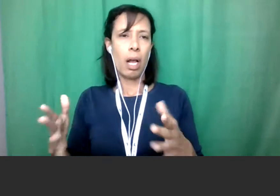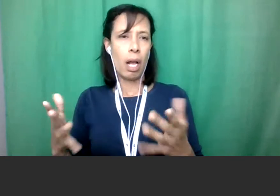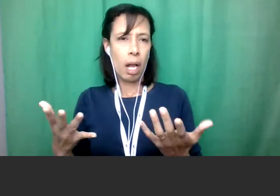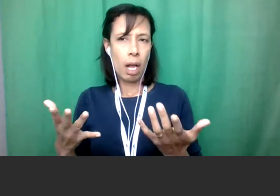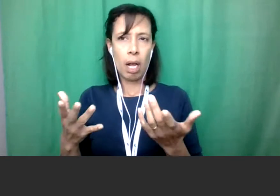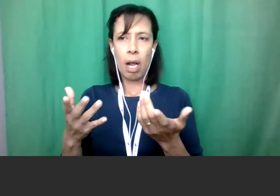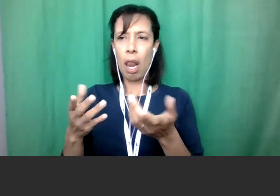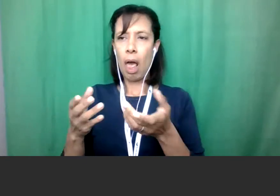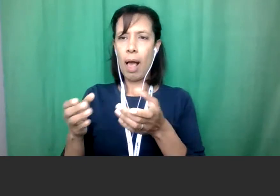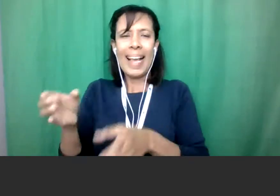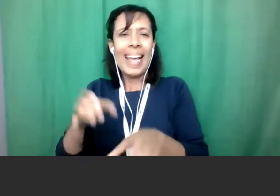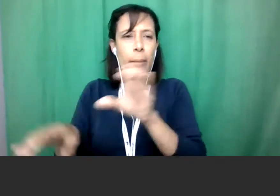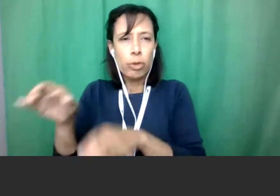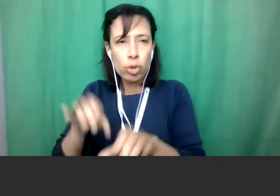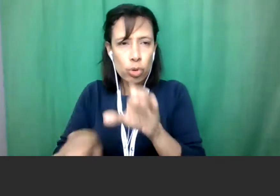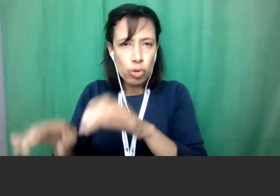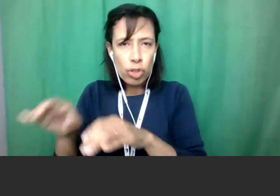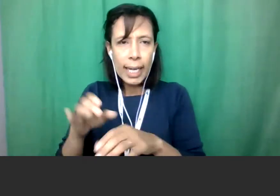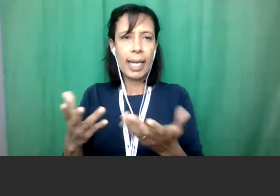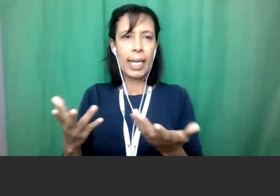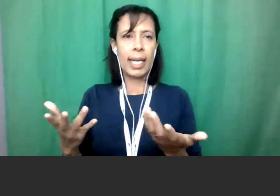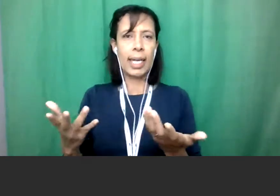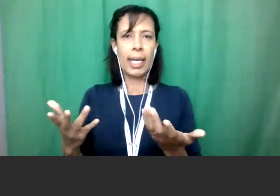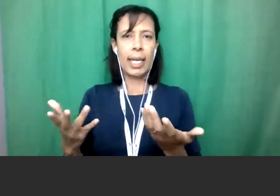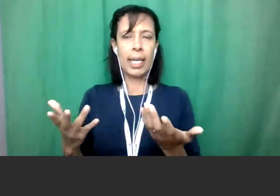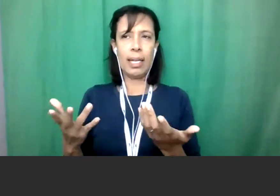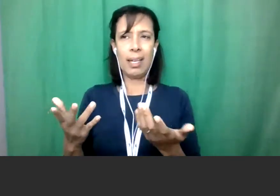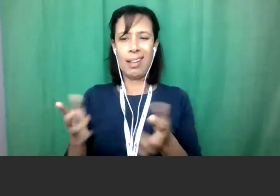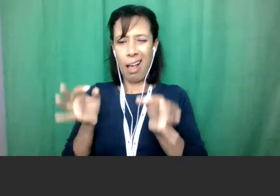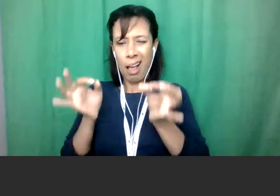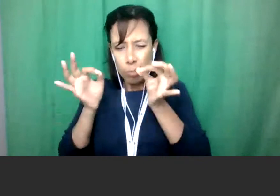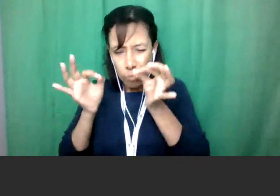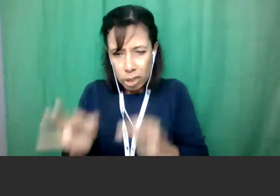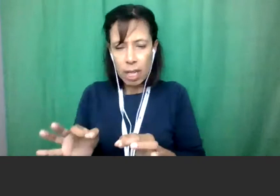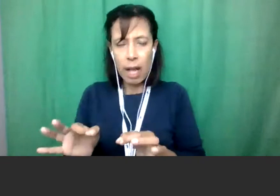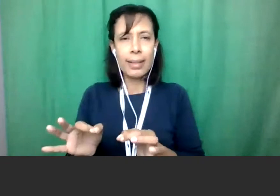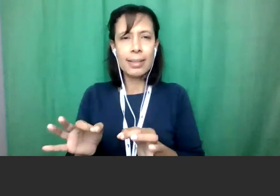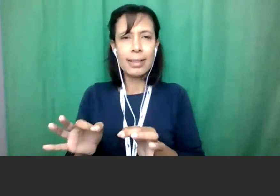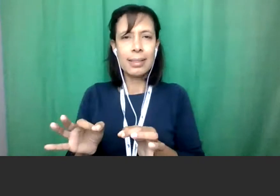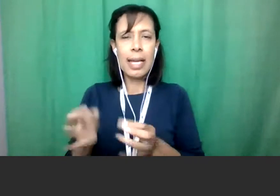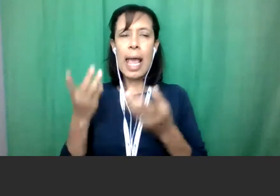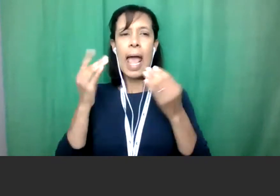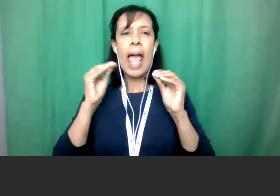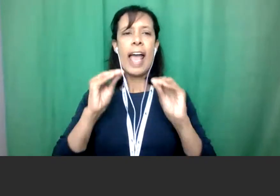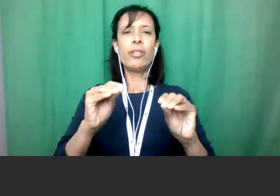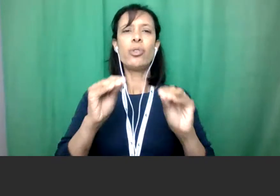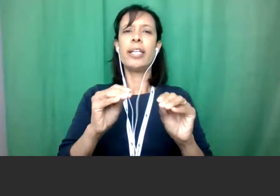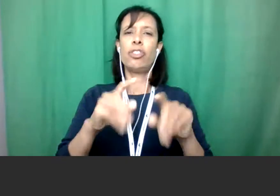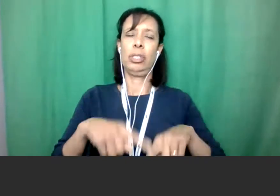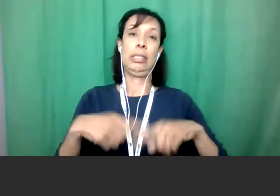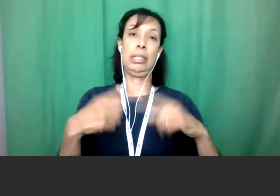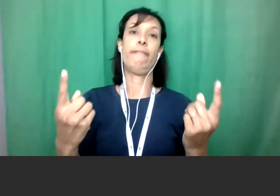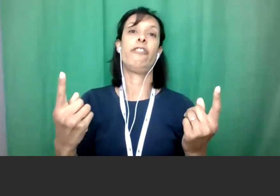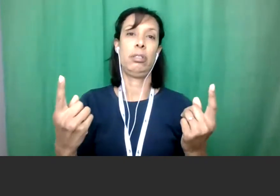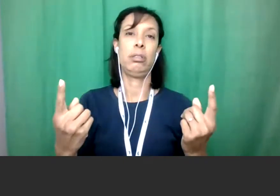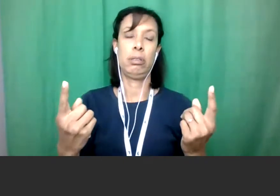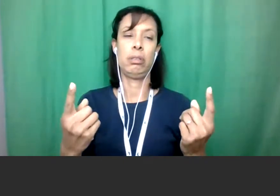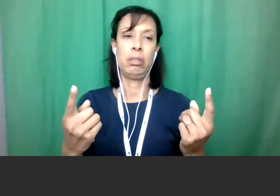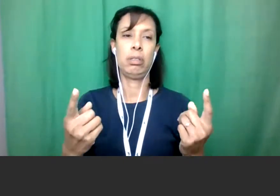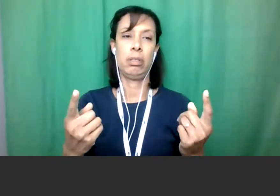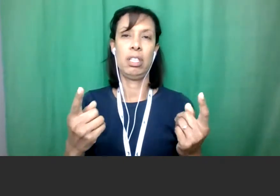astrophysics doesn't exist in education. In education, what we're dealing with is much more uncertainty. We